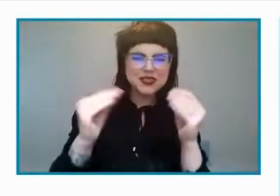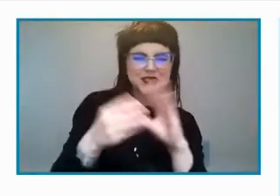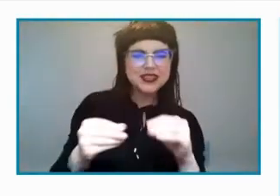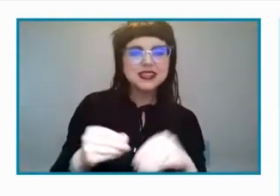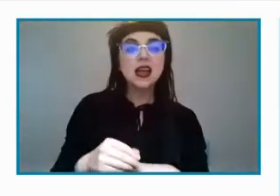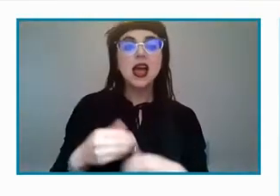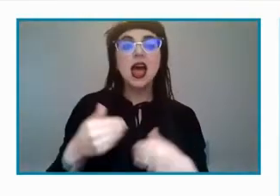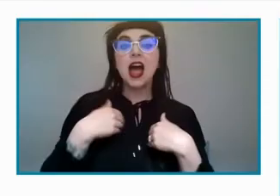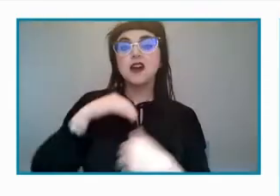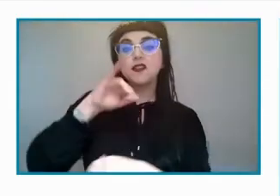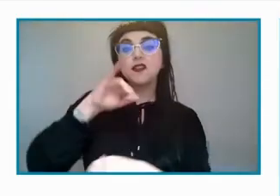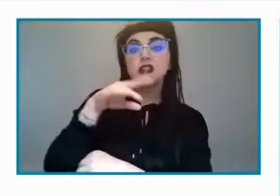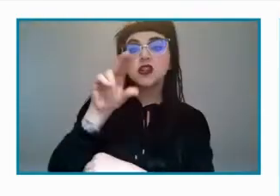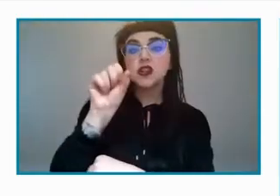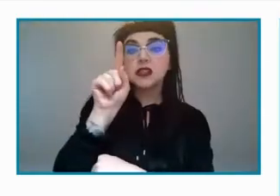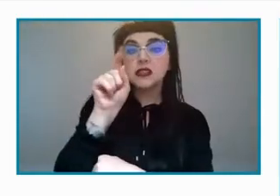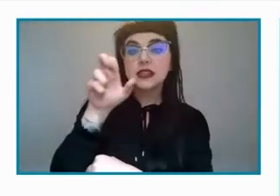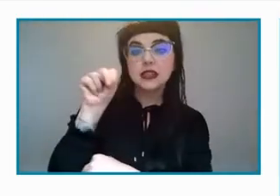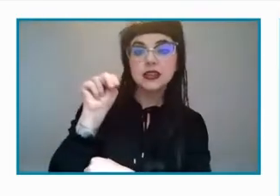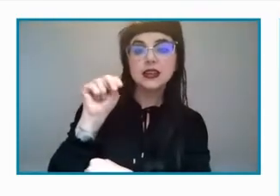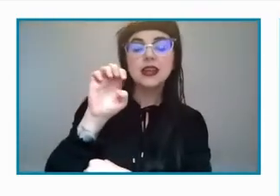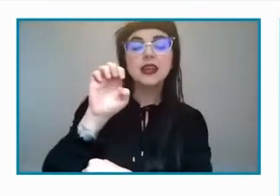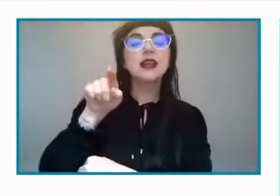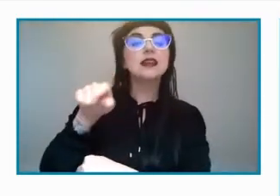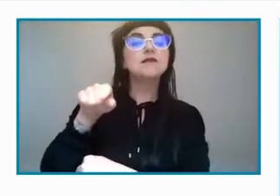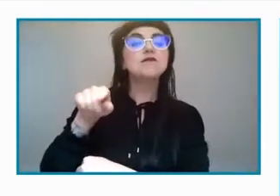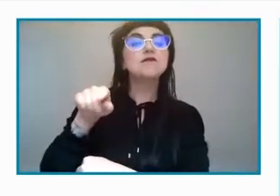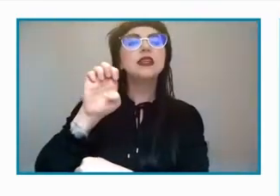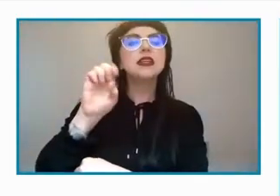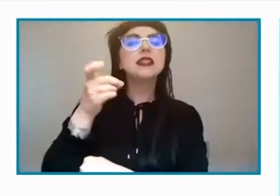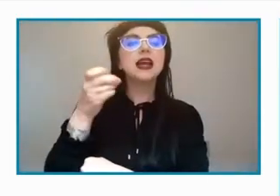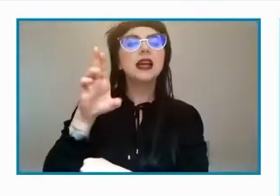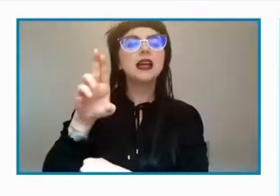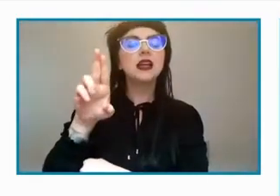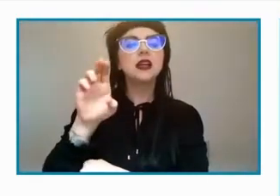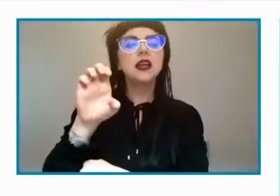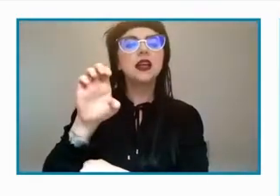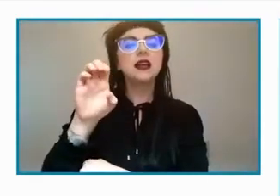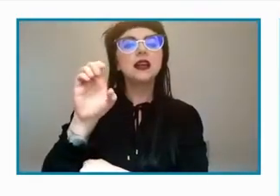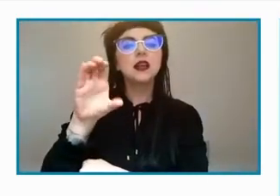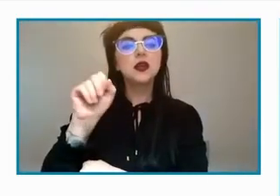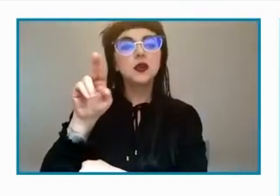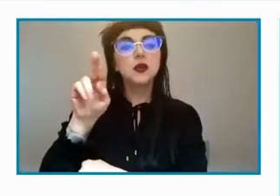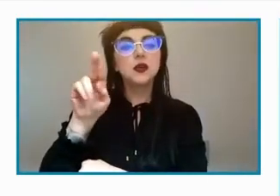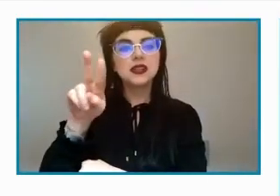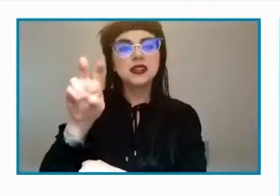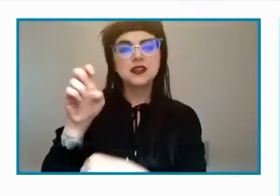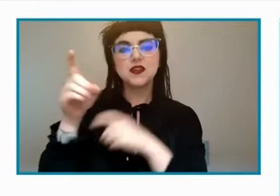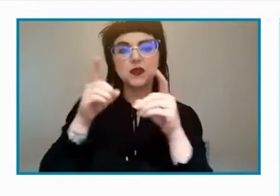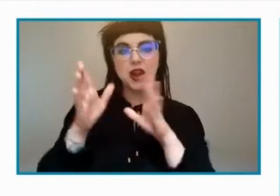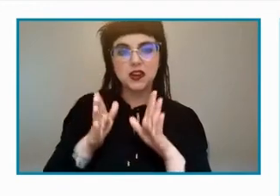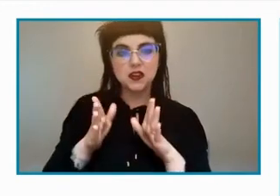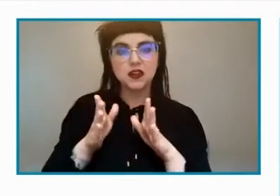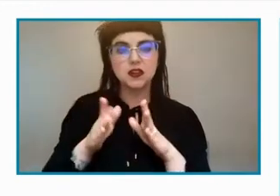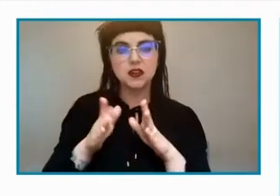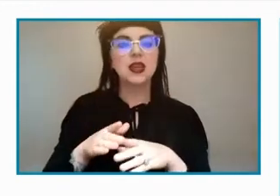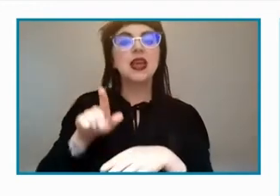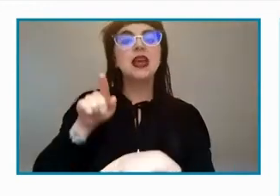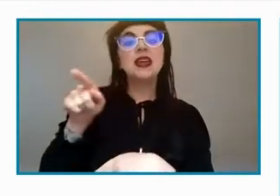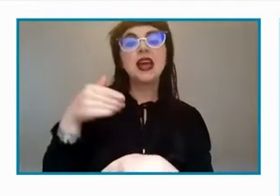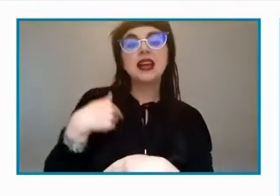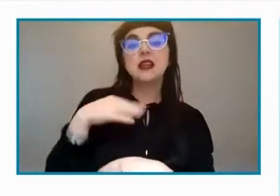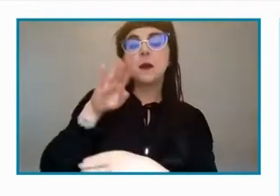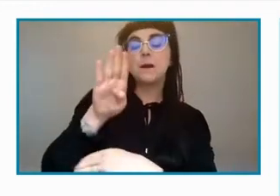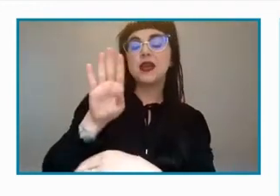Hudnall, Executive Director. Justin received his BFA in playwriting from New York University's Tisch School of the